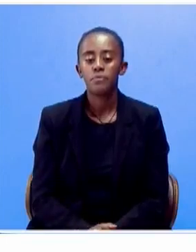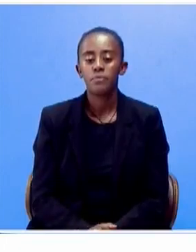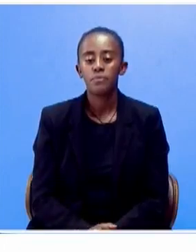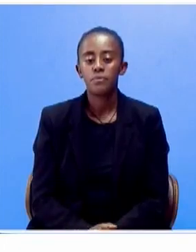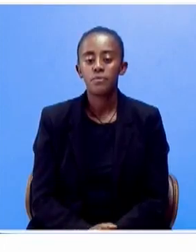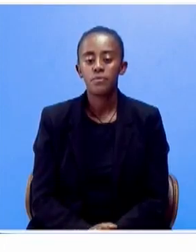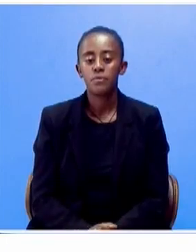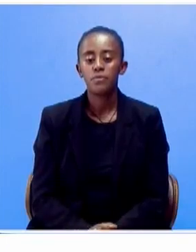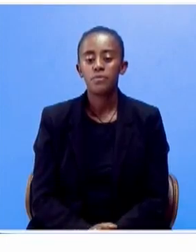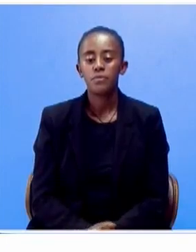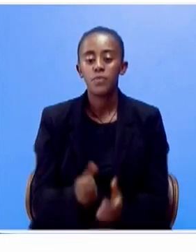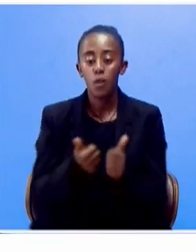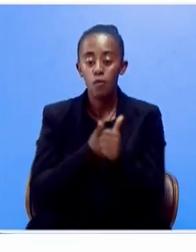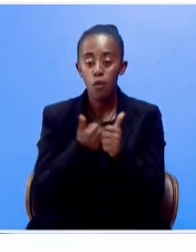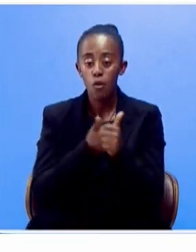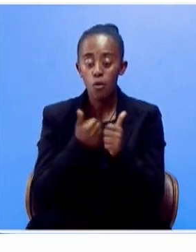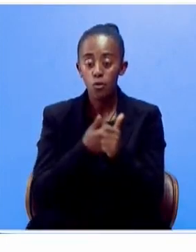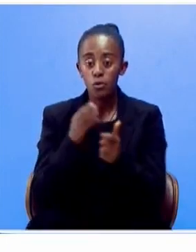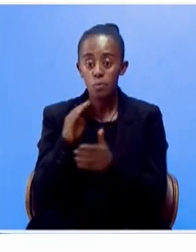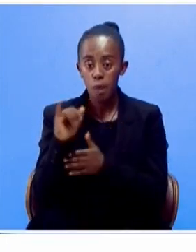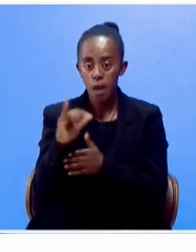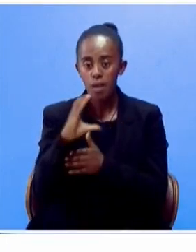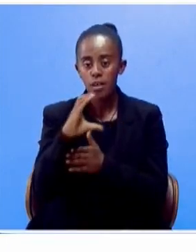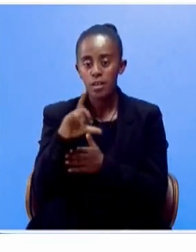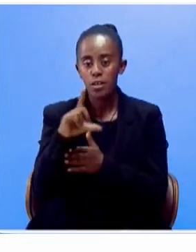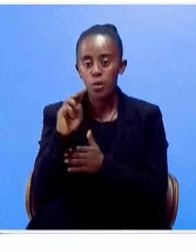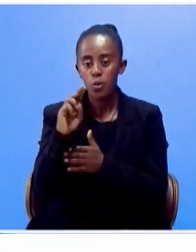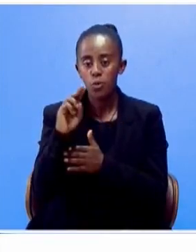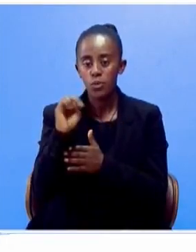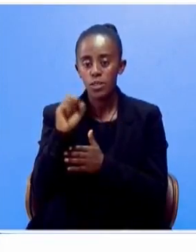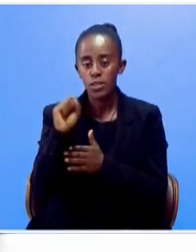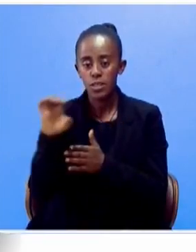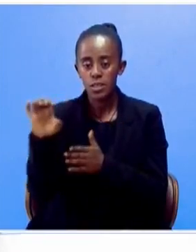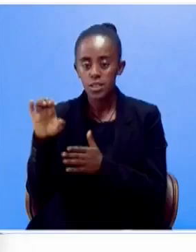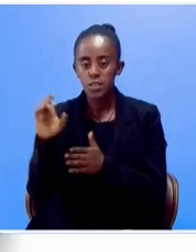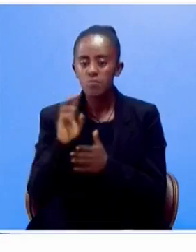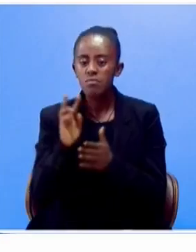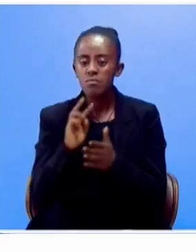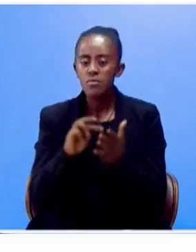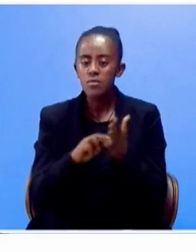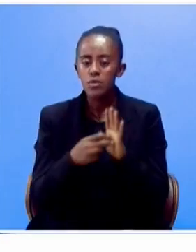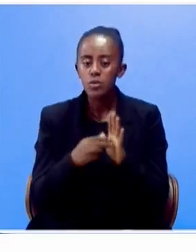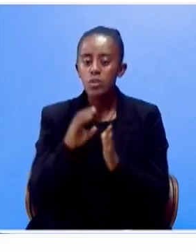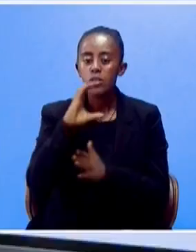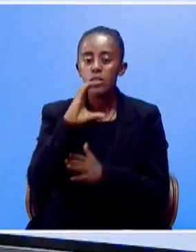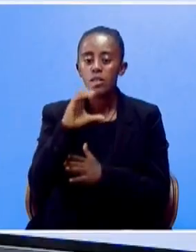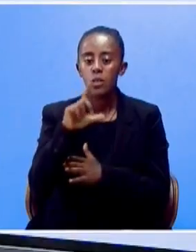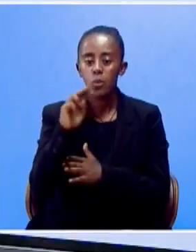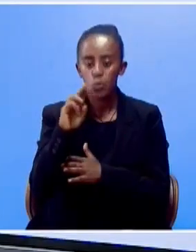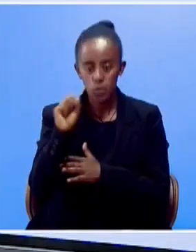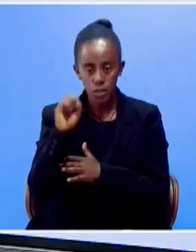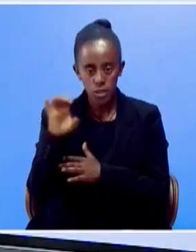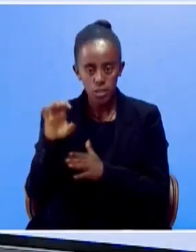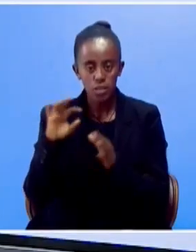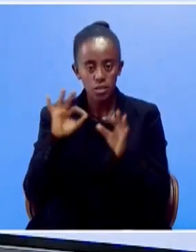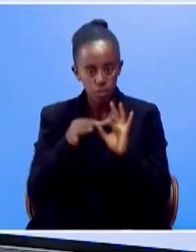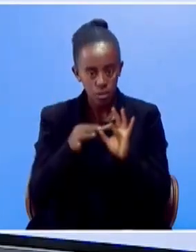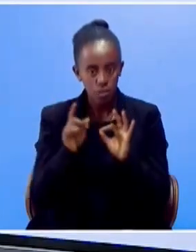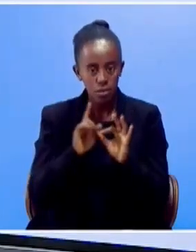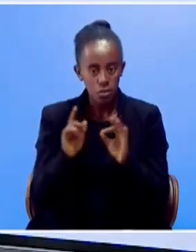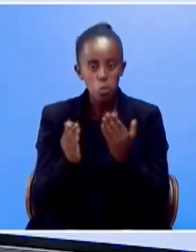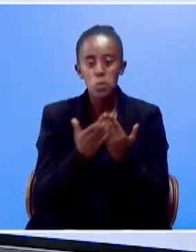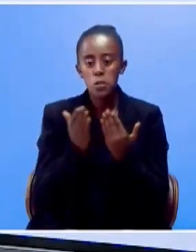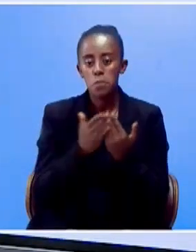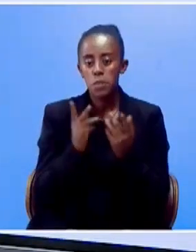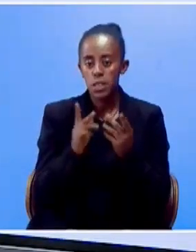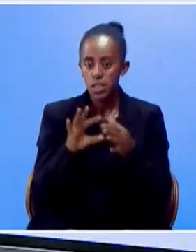by a clause. What do we mean when we say a clause? Think about the simple sentences that